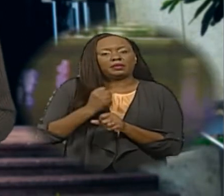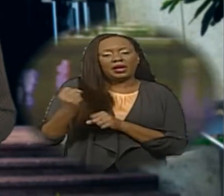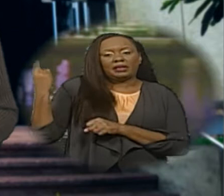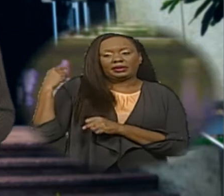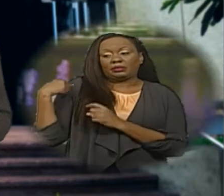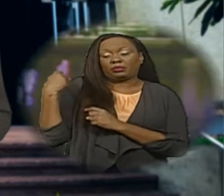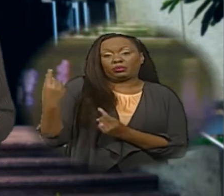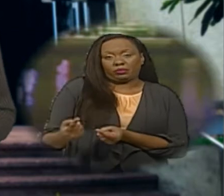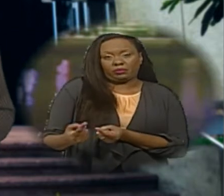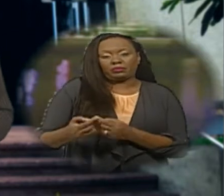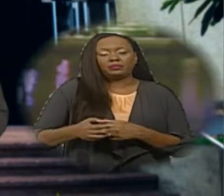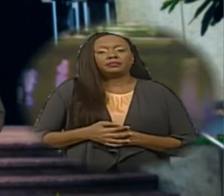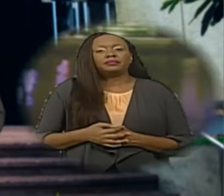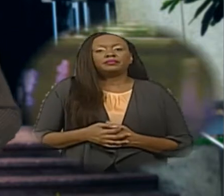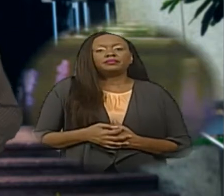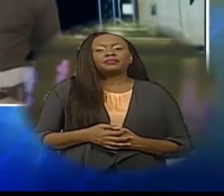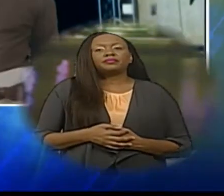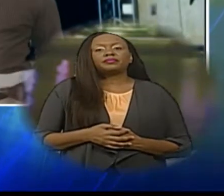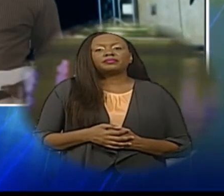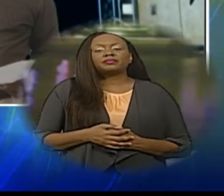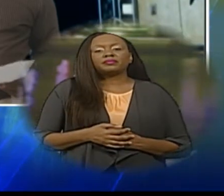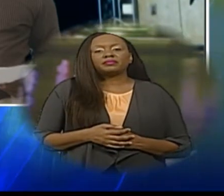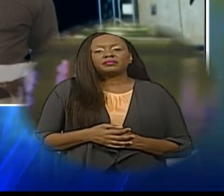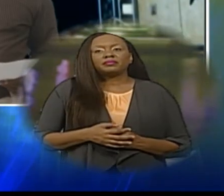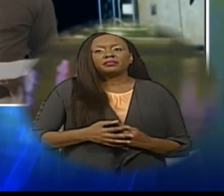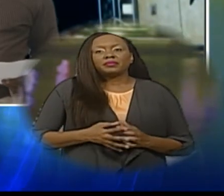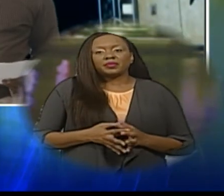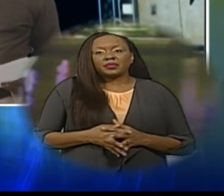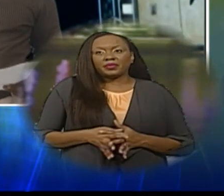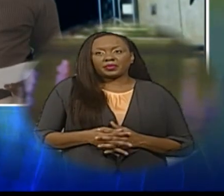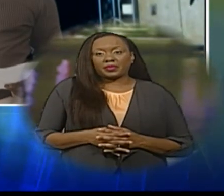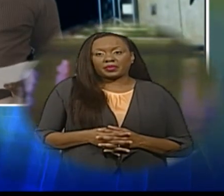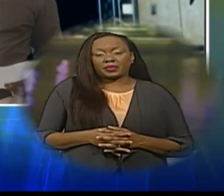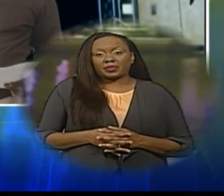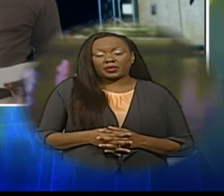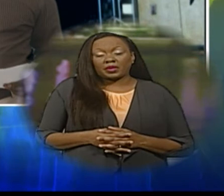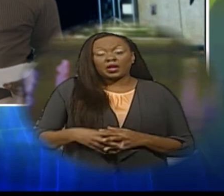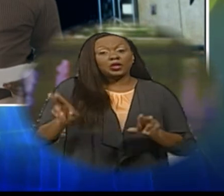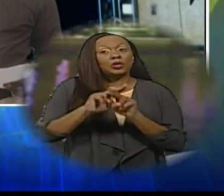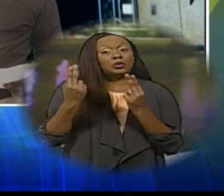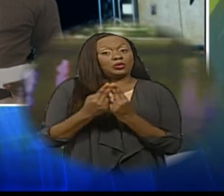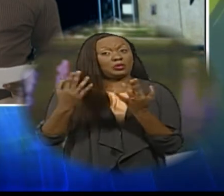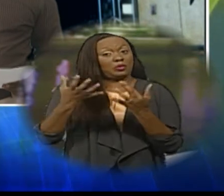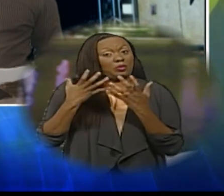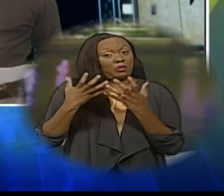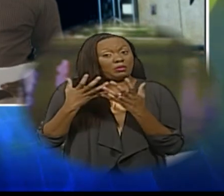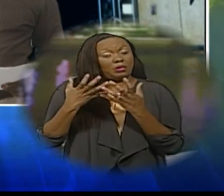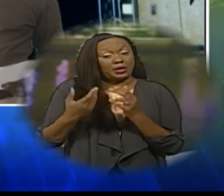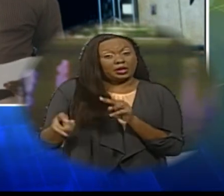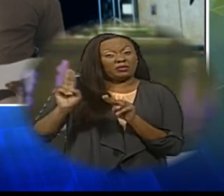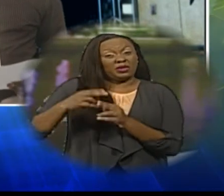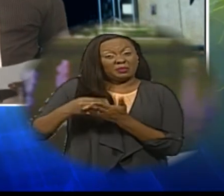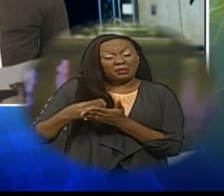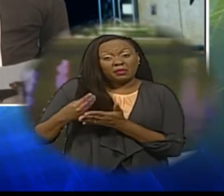the situation where that is concerned. Now, the call for the unions for a wage increase, they also had the proposal